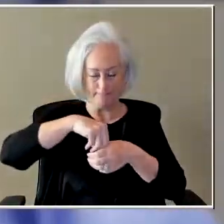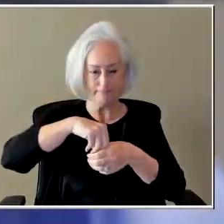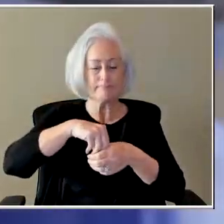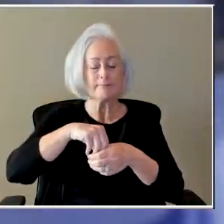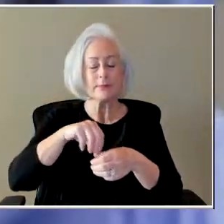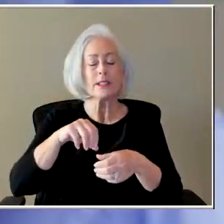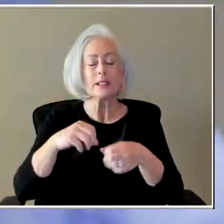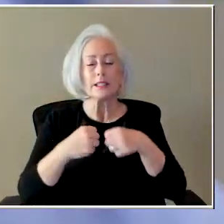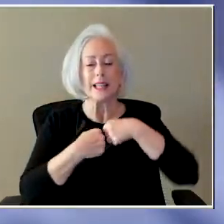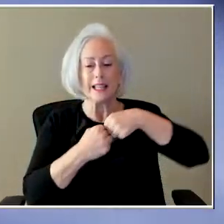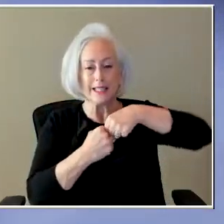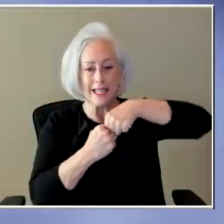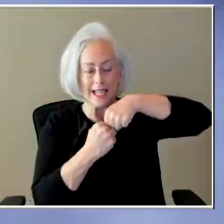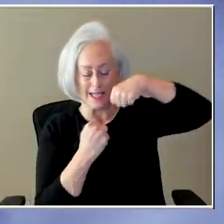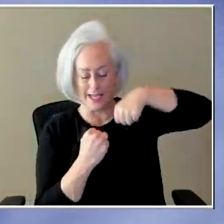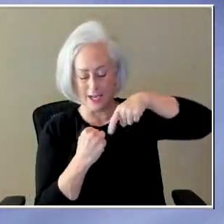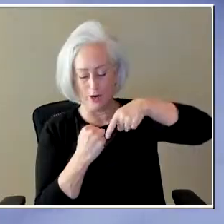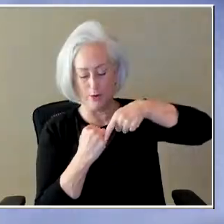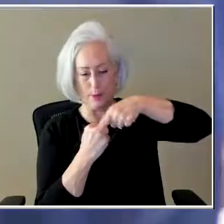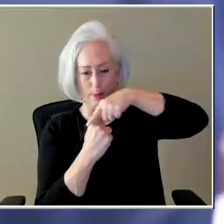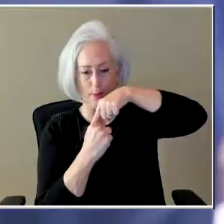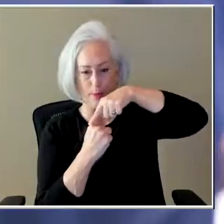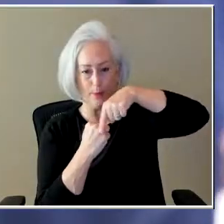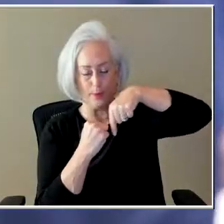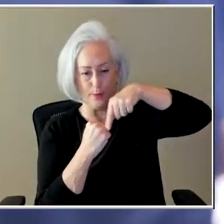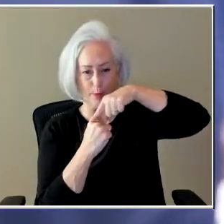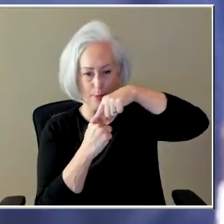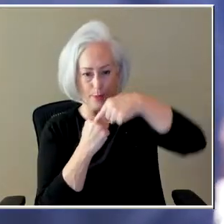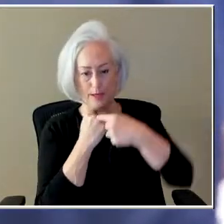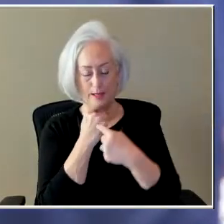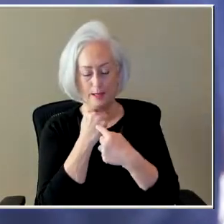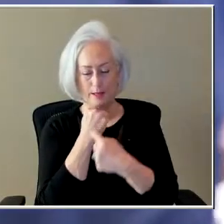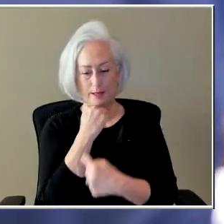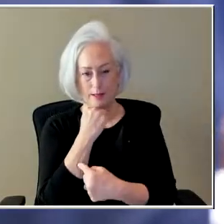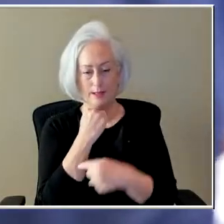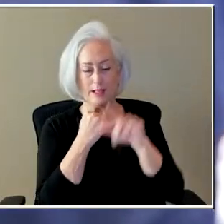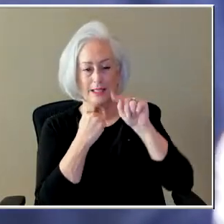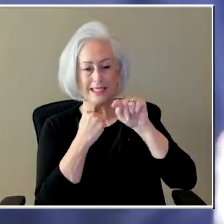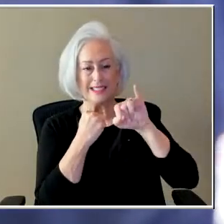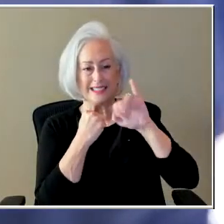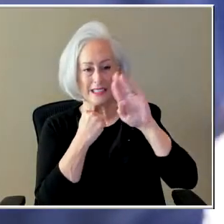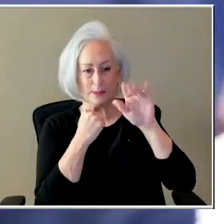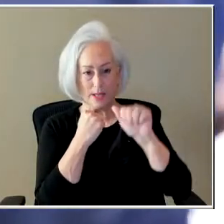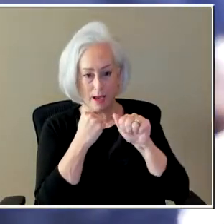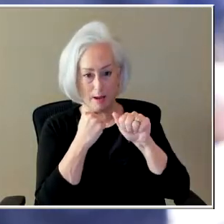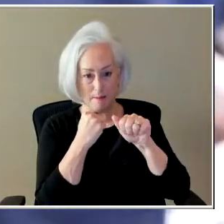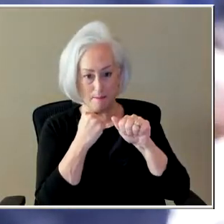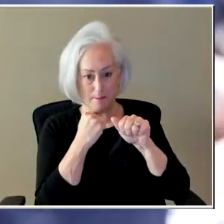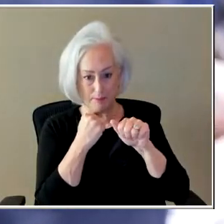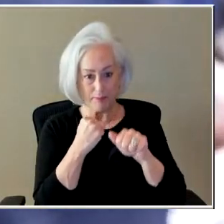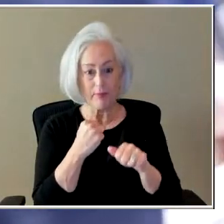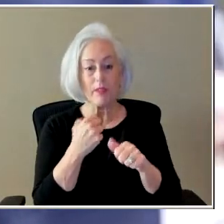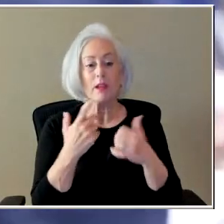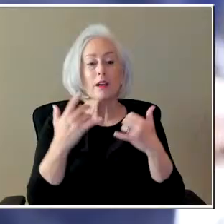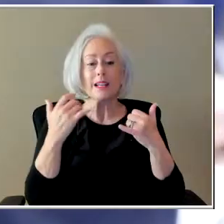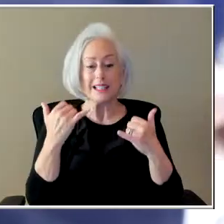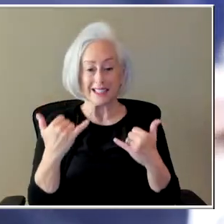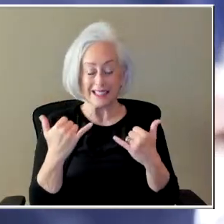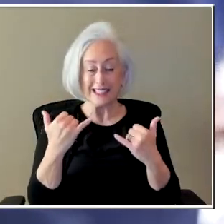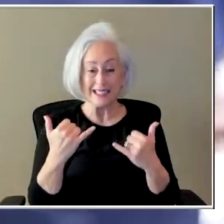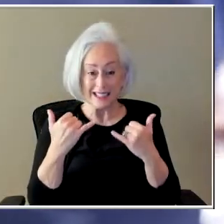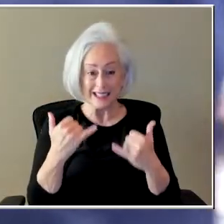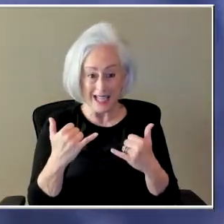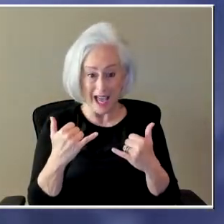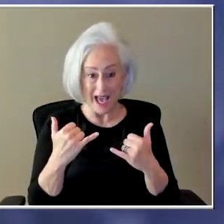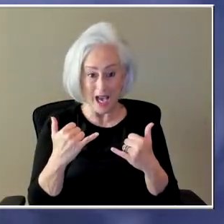to speak, of the knee. And here now we're resecting this bone from what we had planned. And